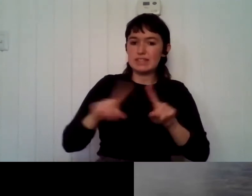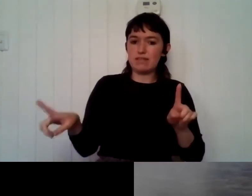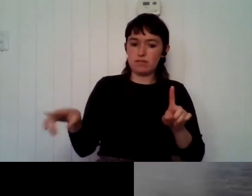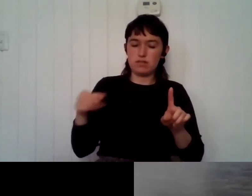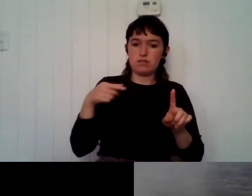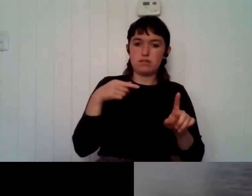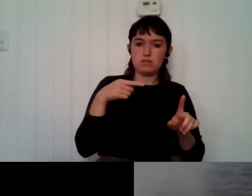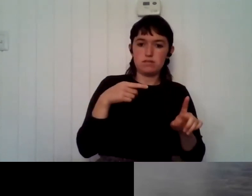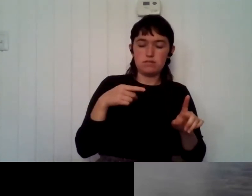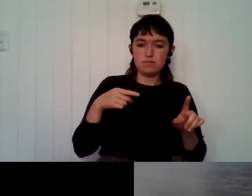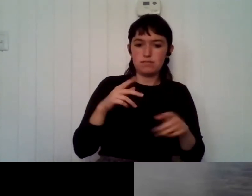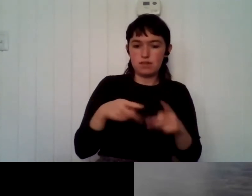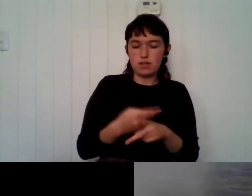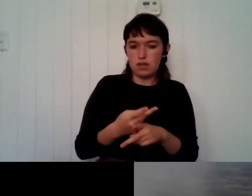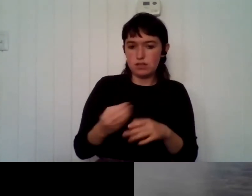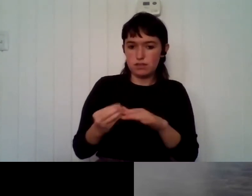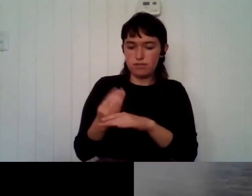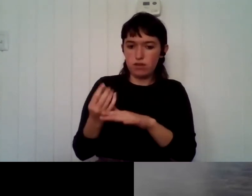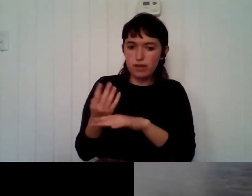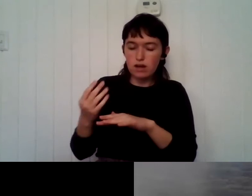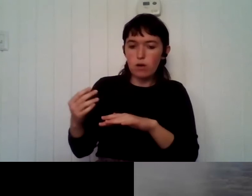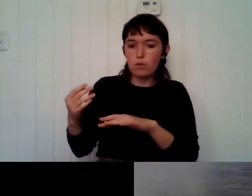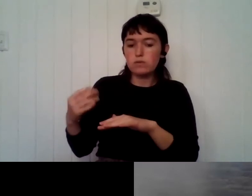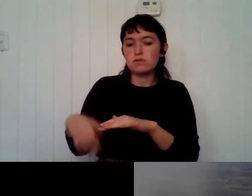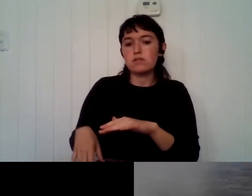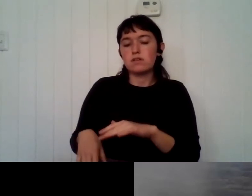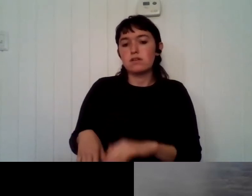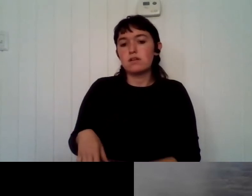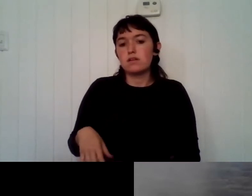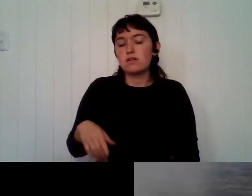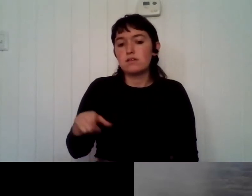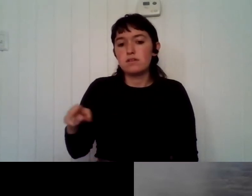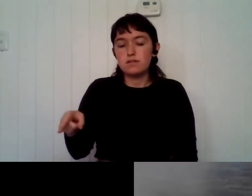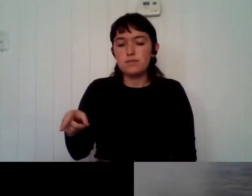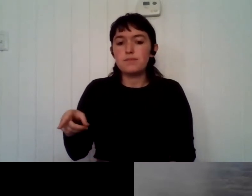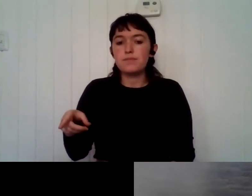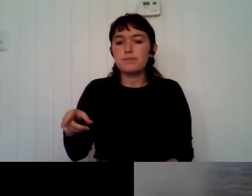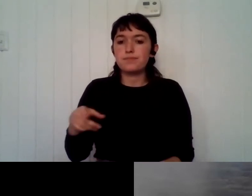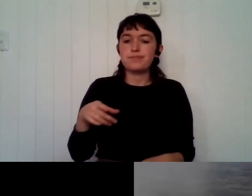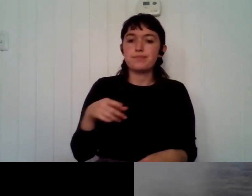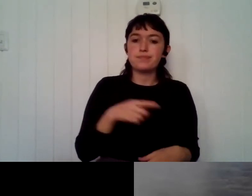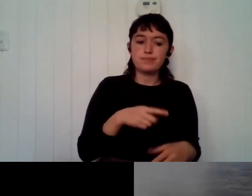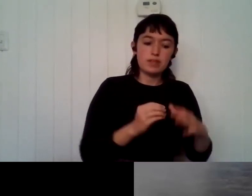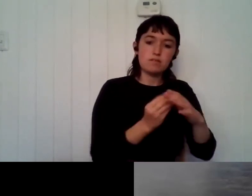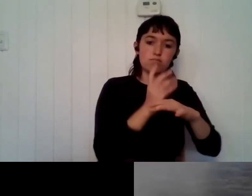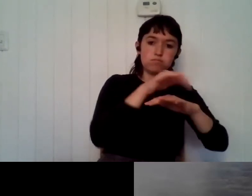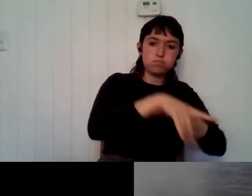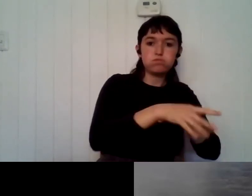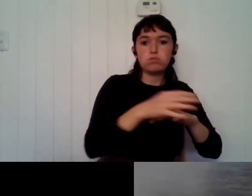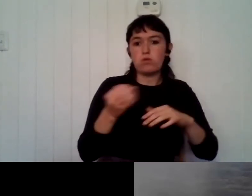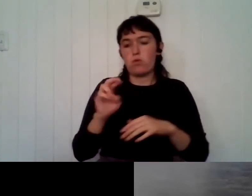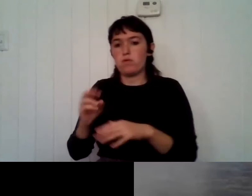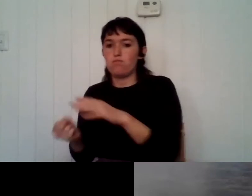where there's a higher chance of effusive eruptions, and explosive volcanoes in subduction